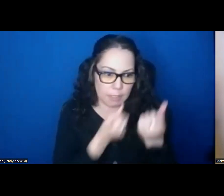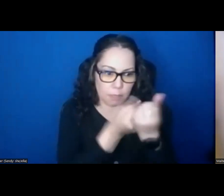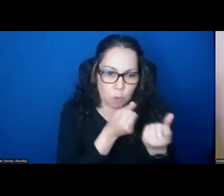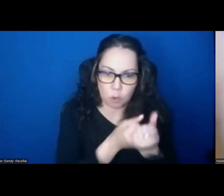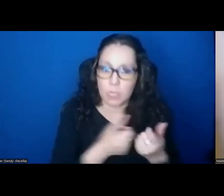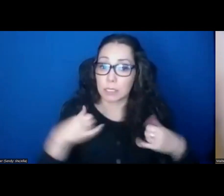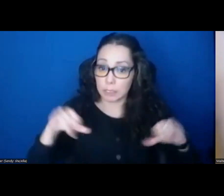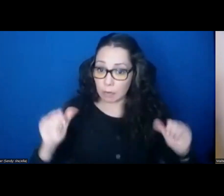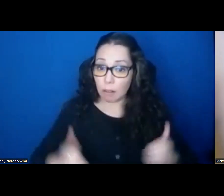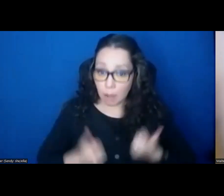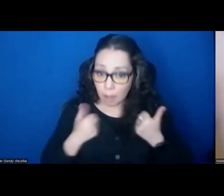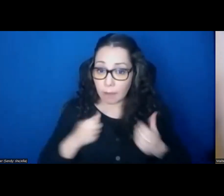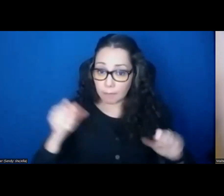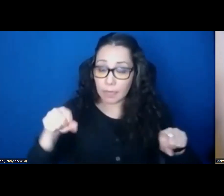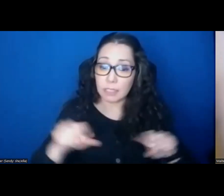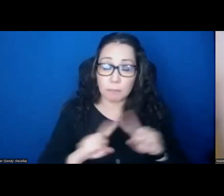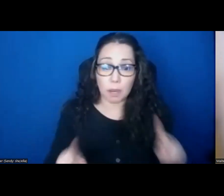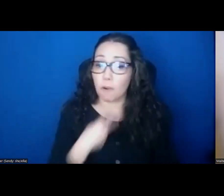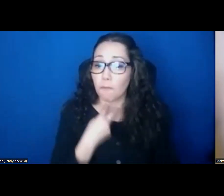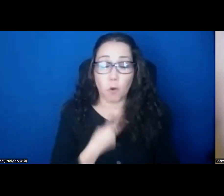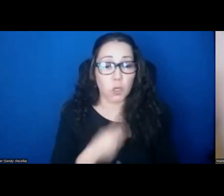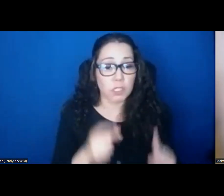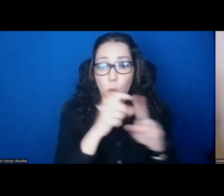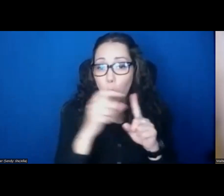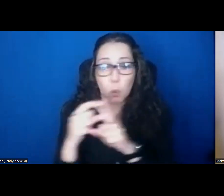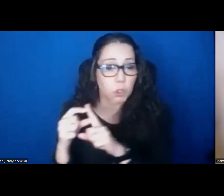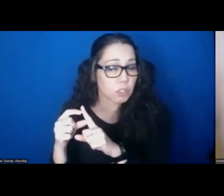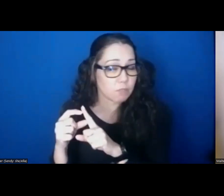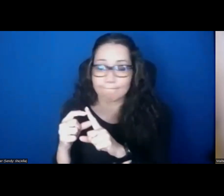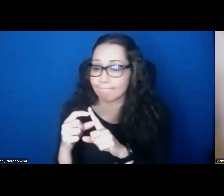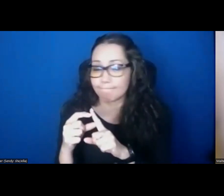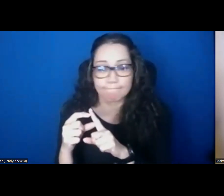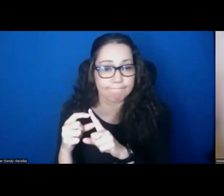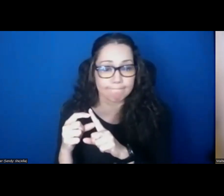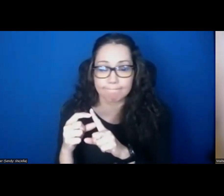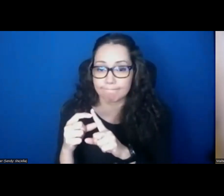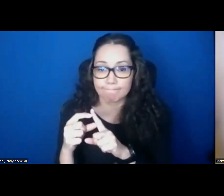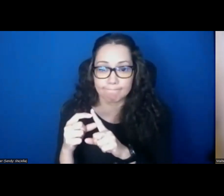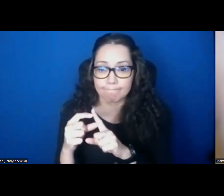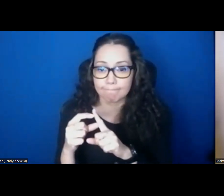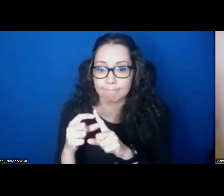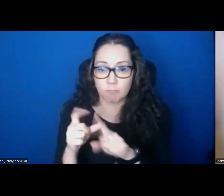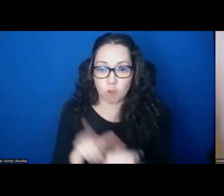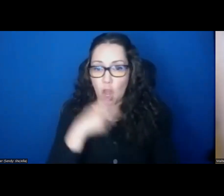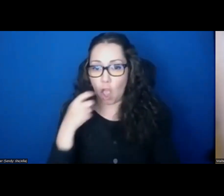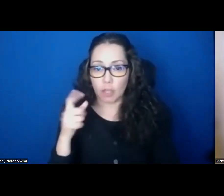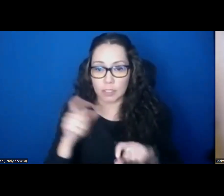but her voice and her words disregarded for so long